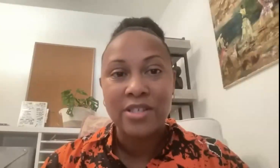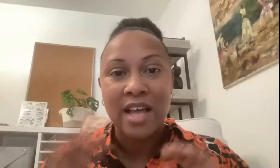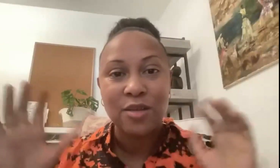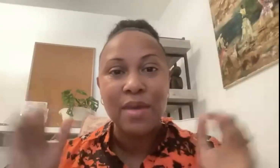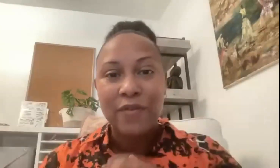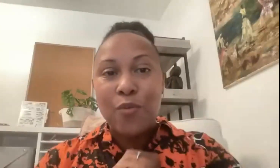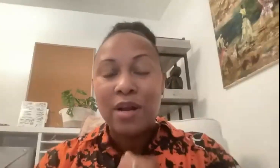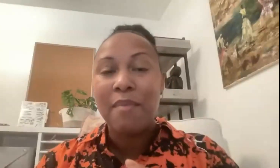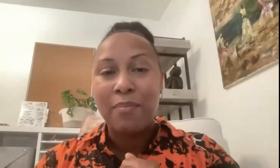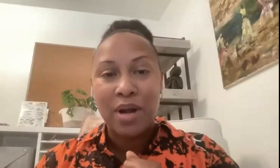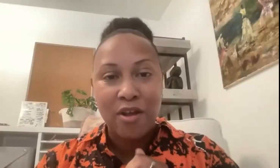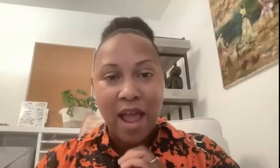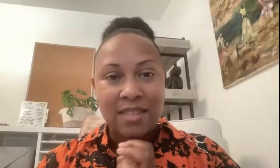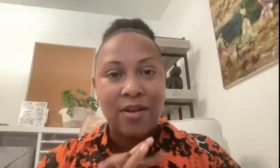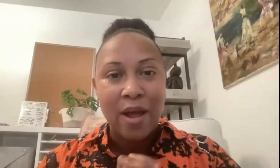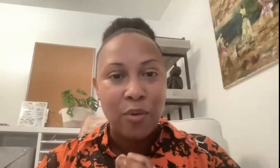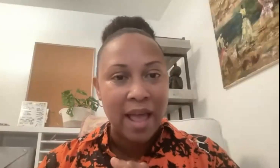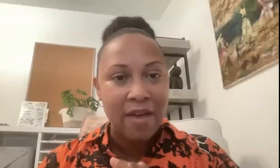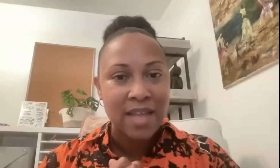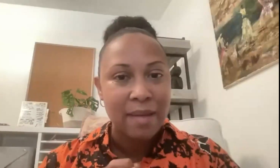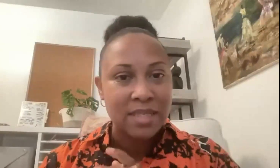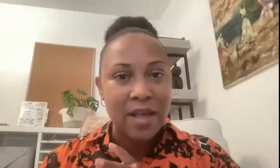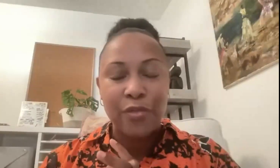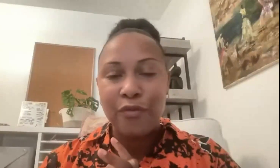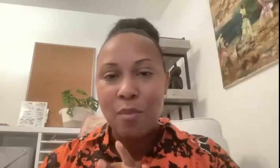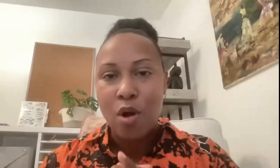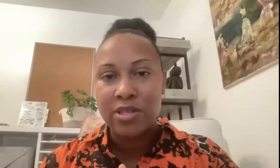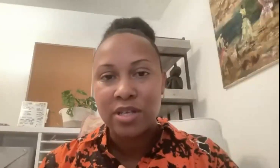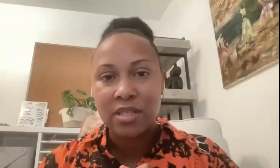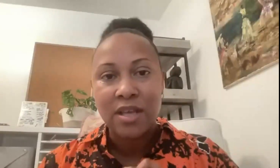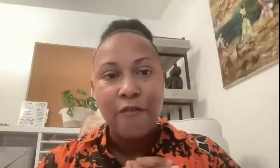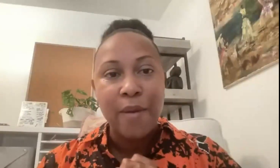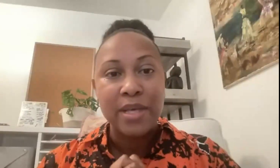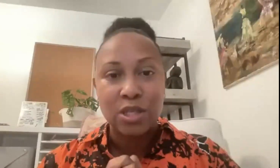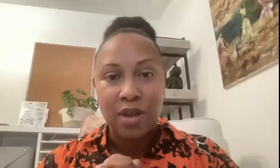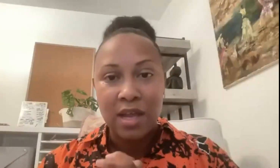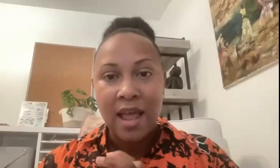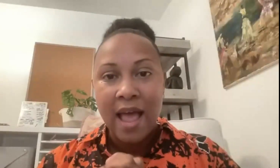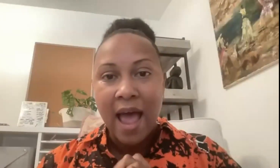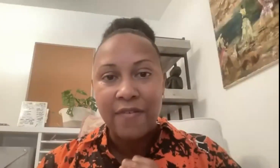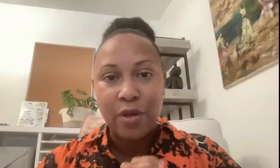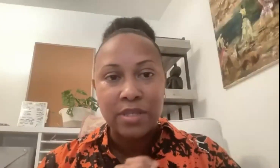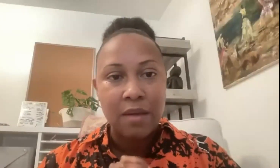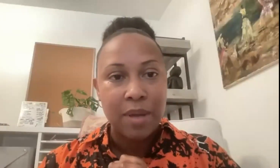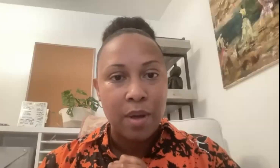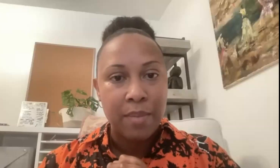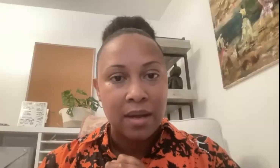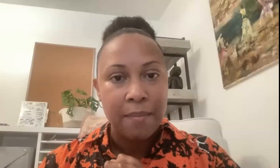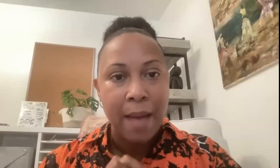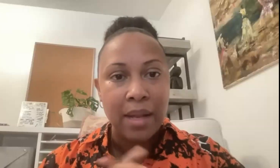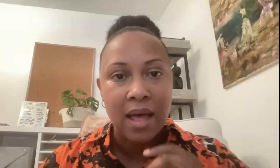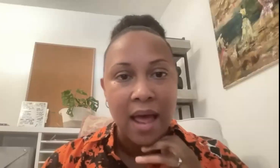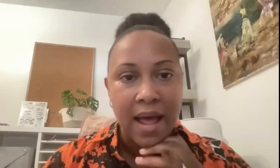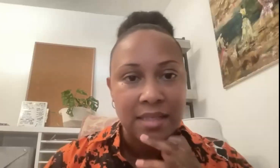if you're a gentleman, if you wouldn't mind putting your hands down, I only have time to take 3 more questions from the screen. And if those can be